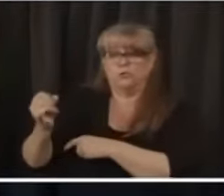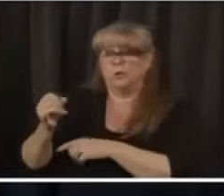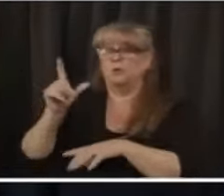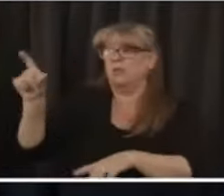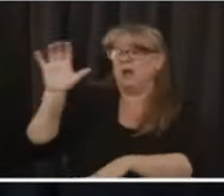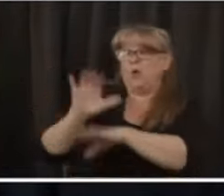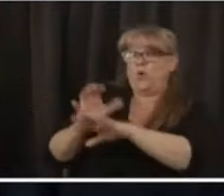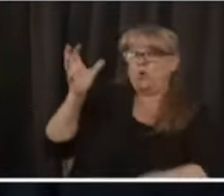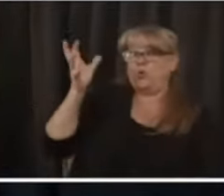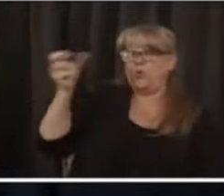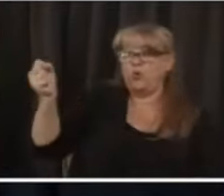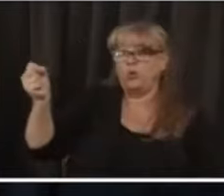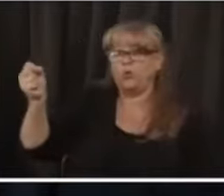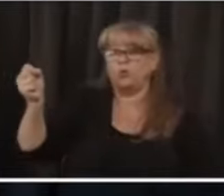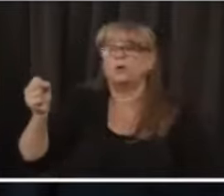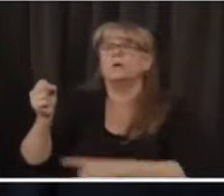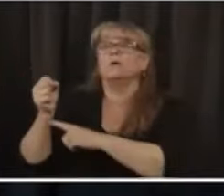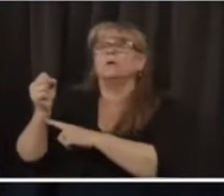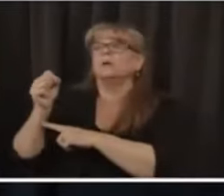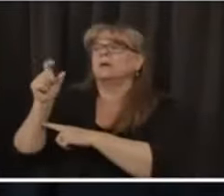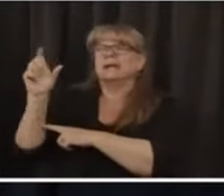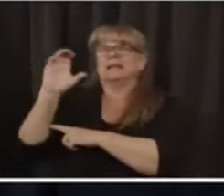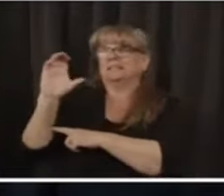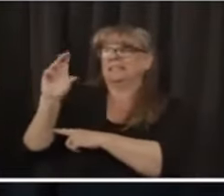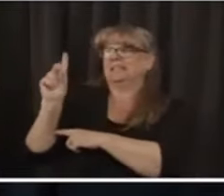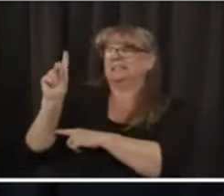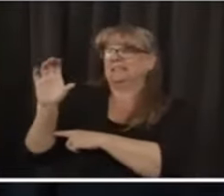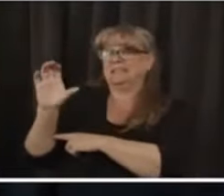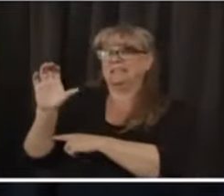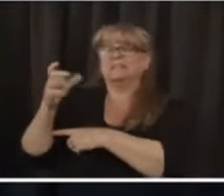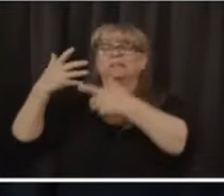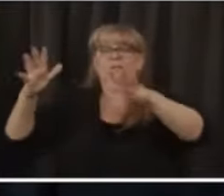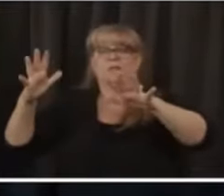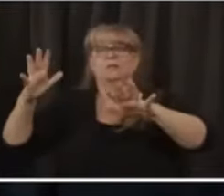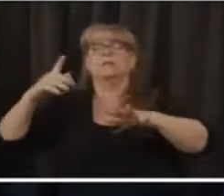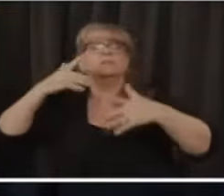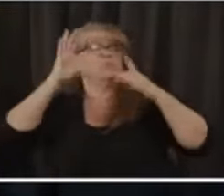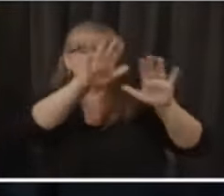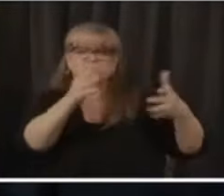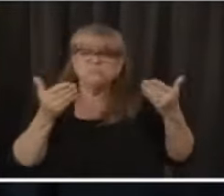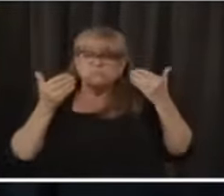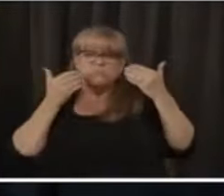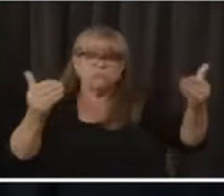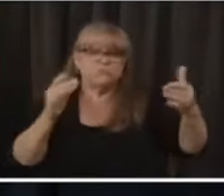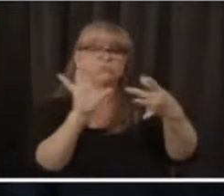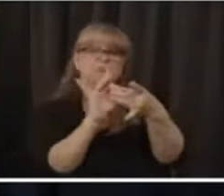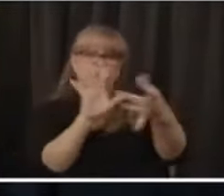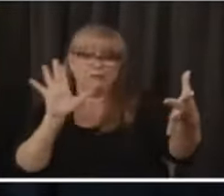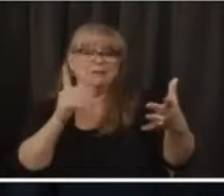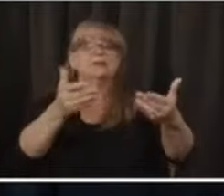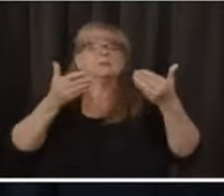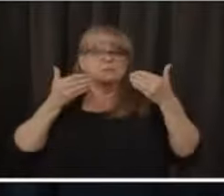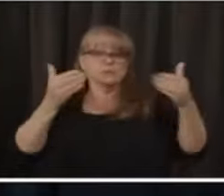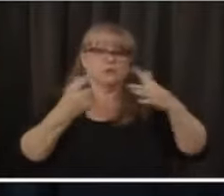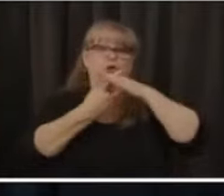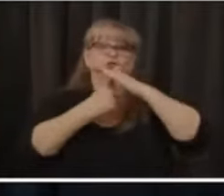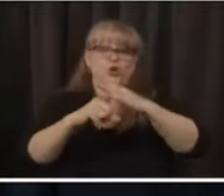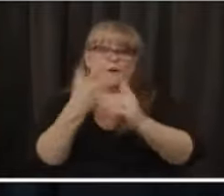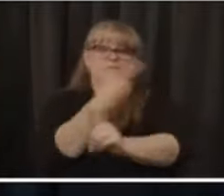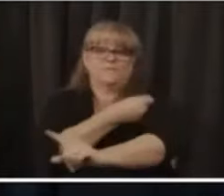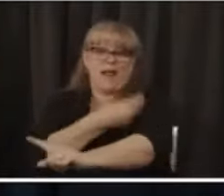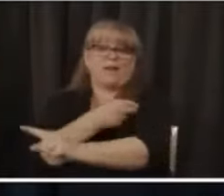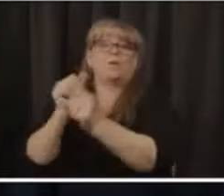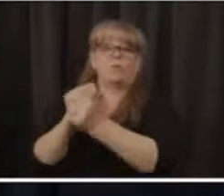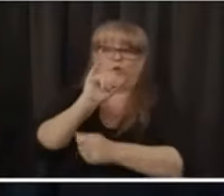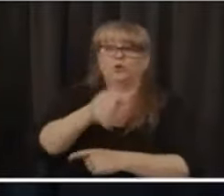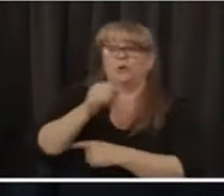and the Joint Vaccine Task Force gave the green light to providers in Colorado to begin using Johnson & Johnson again. It began immediately. People received